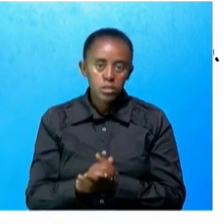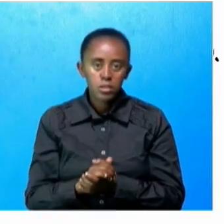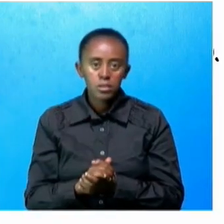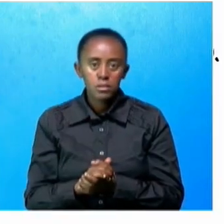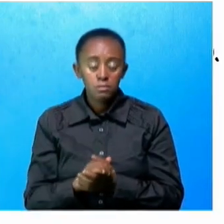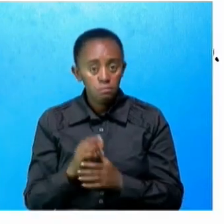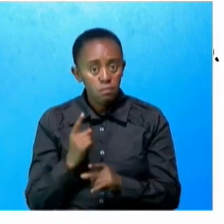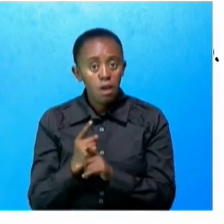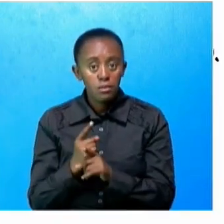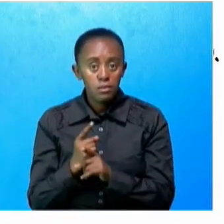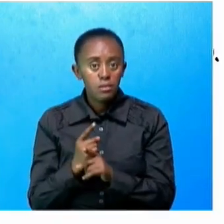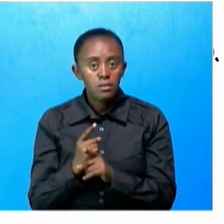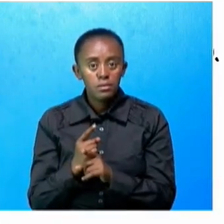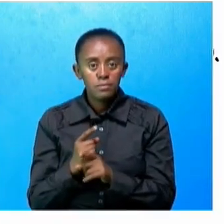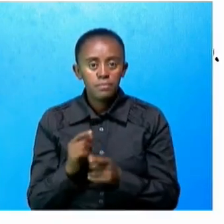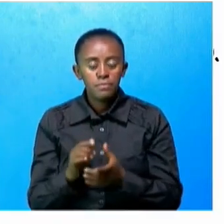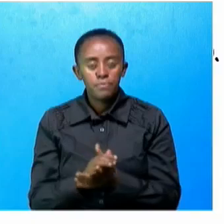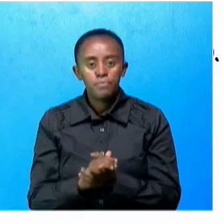right,